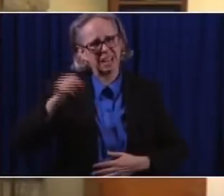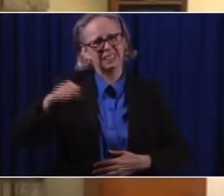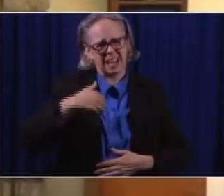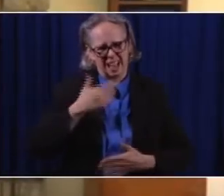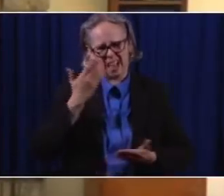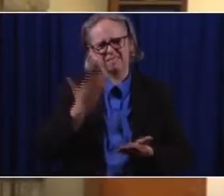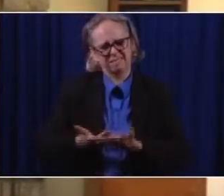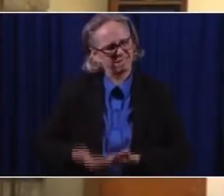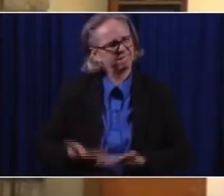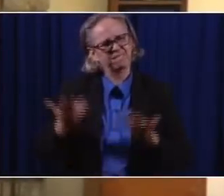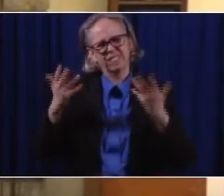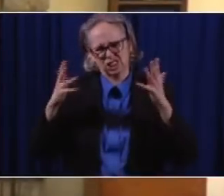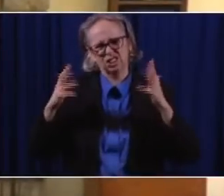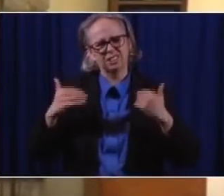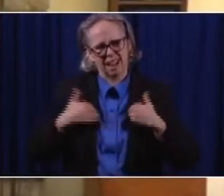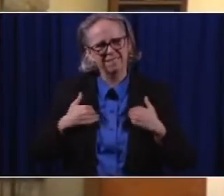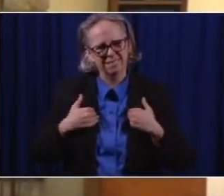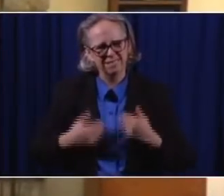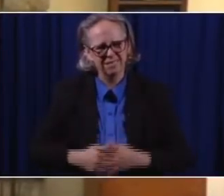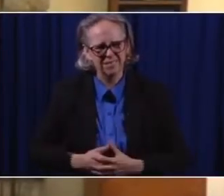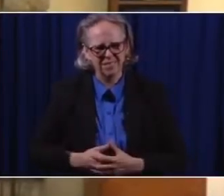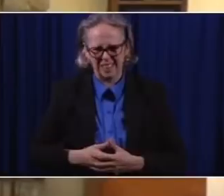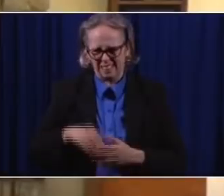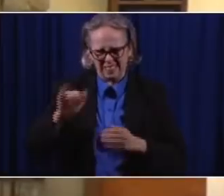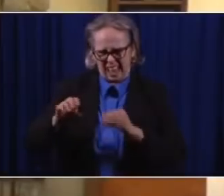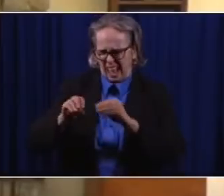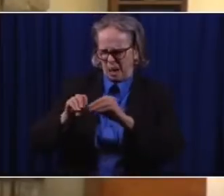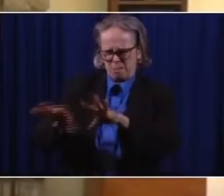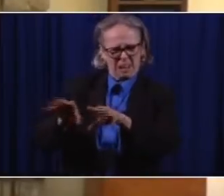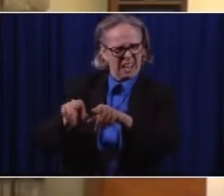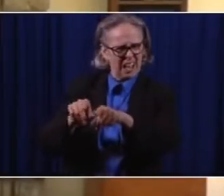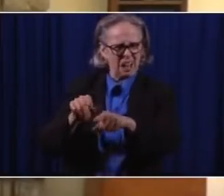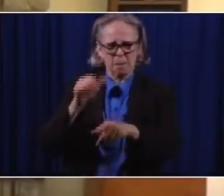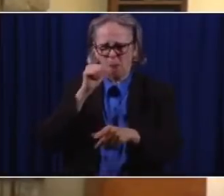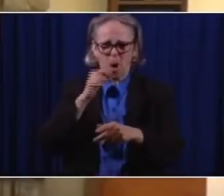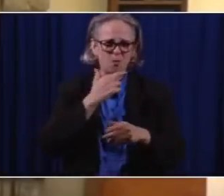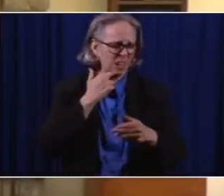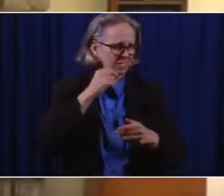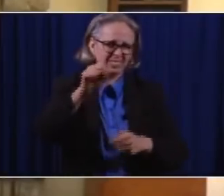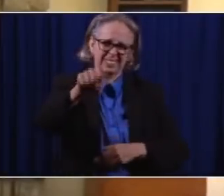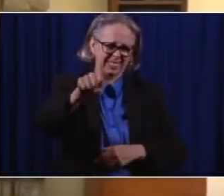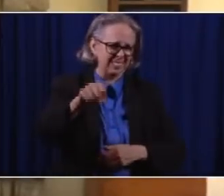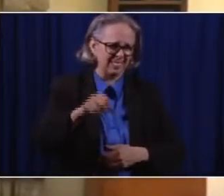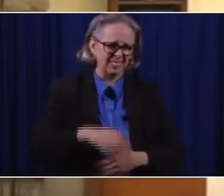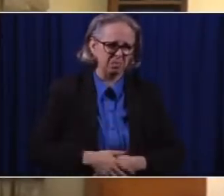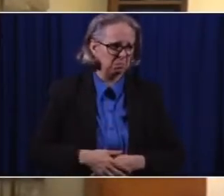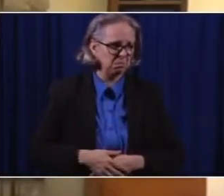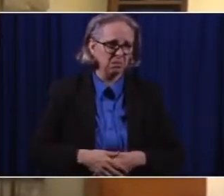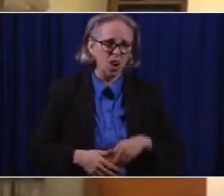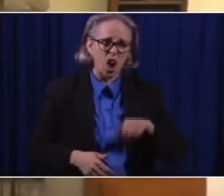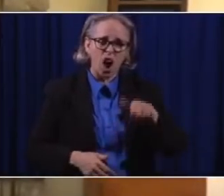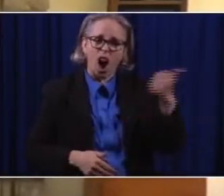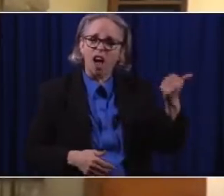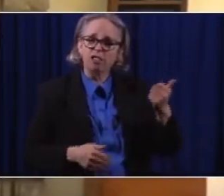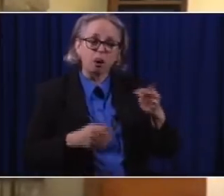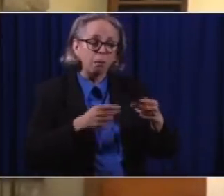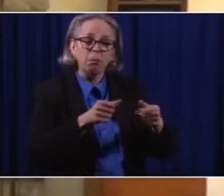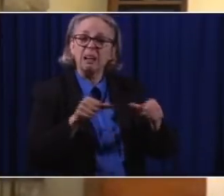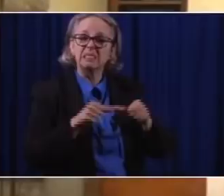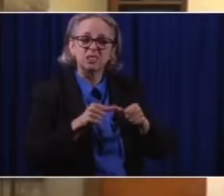There is spread in restaurants. Is there spread other places? Absolutely. We got spread all over the